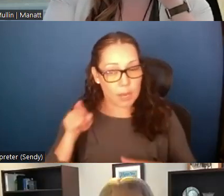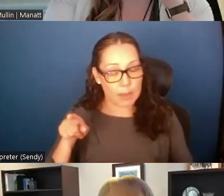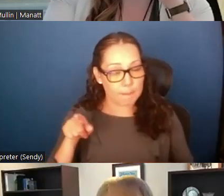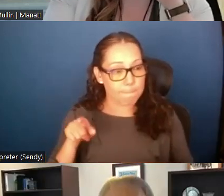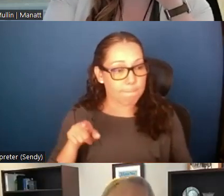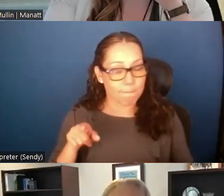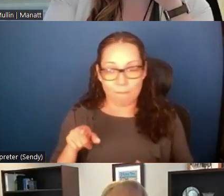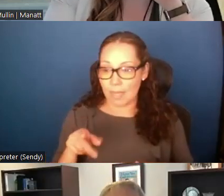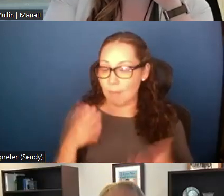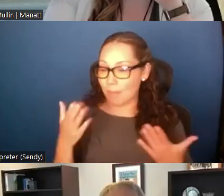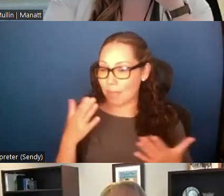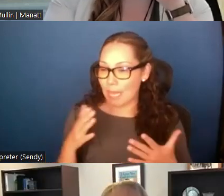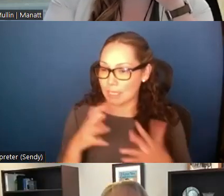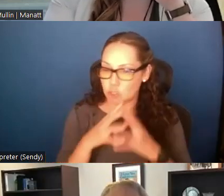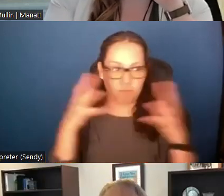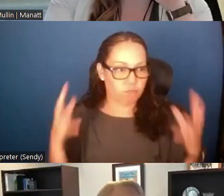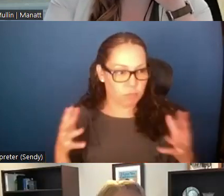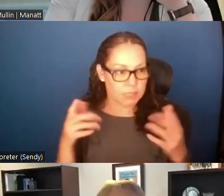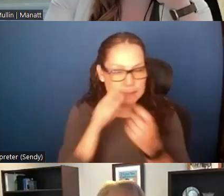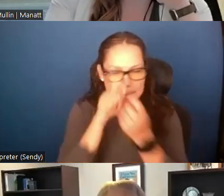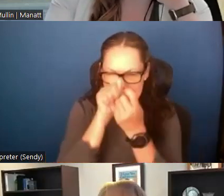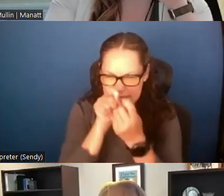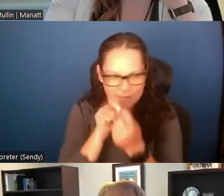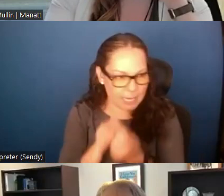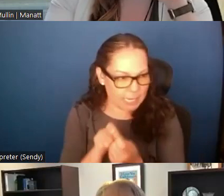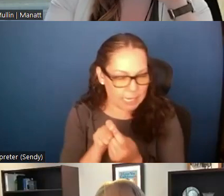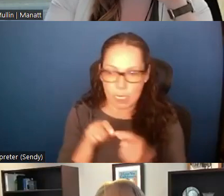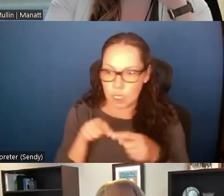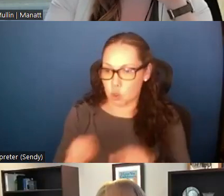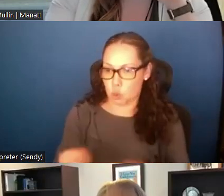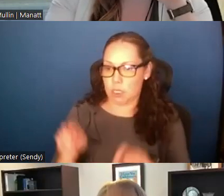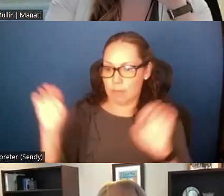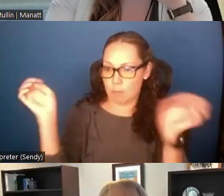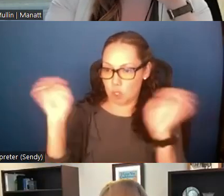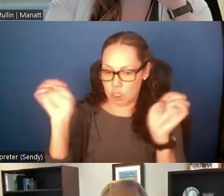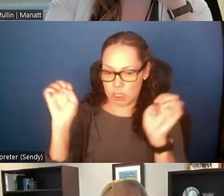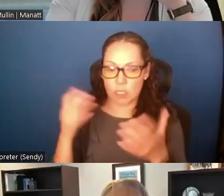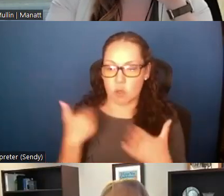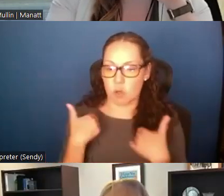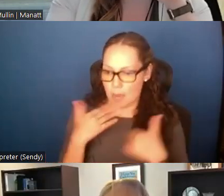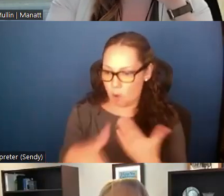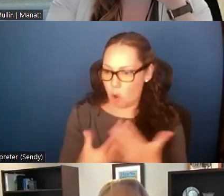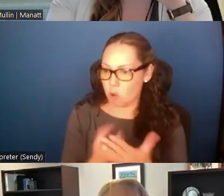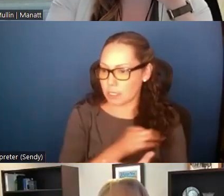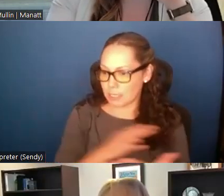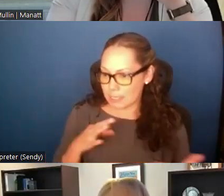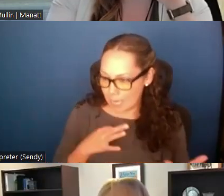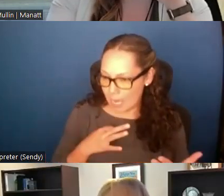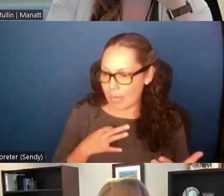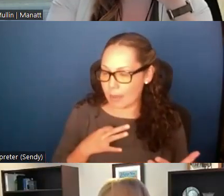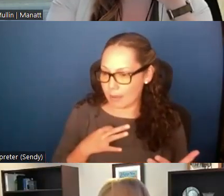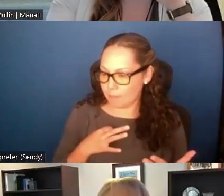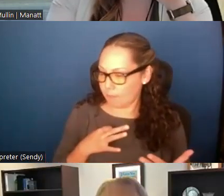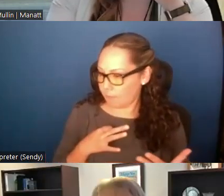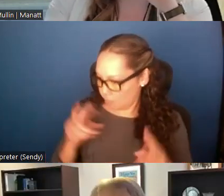too specific. In an emergency and you've got all hands on deck, keeping a website updated may